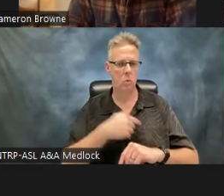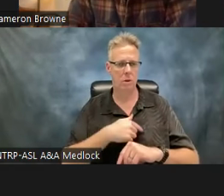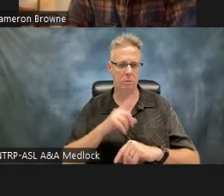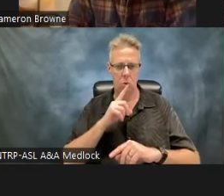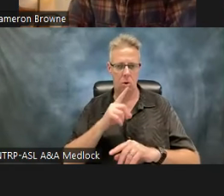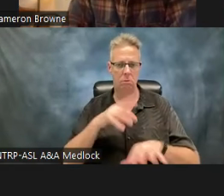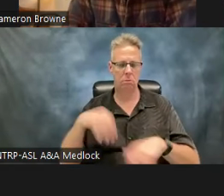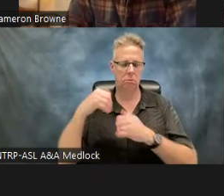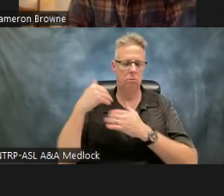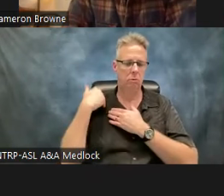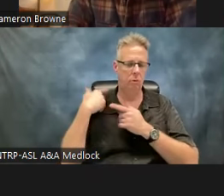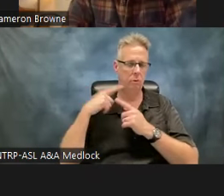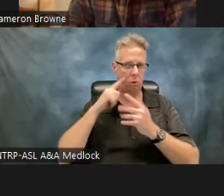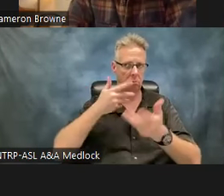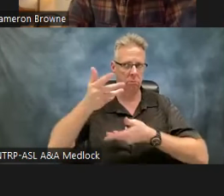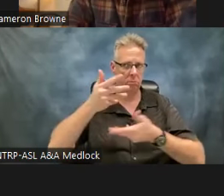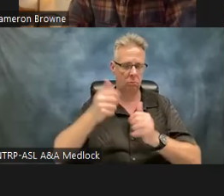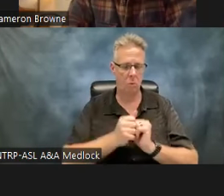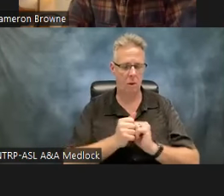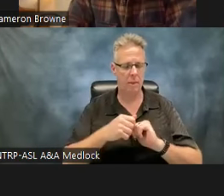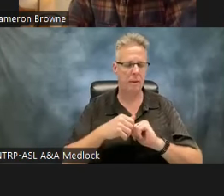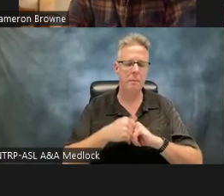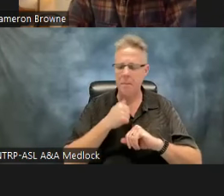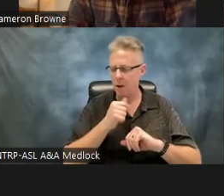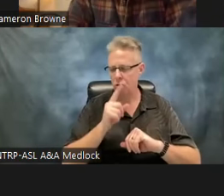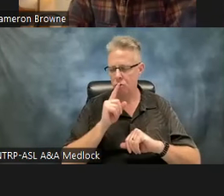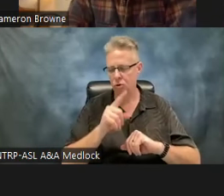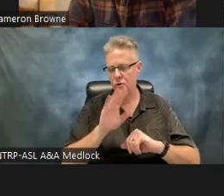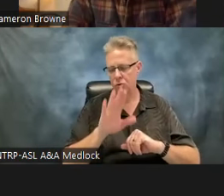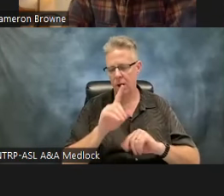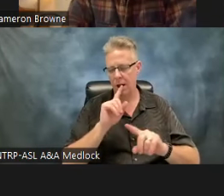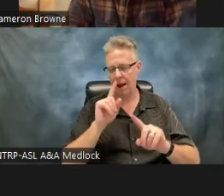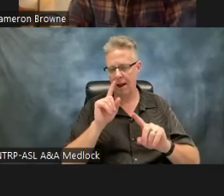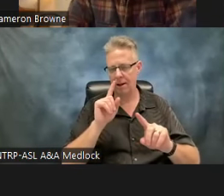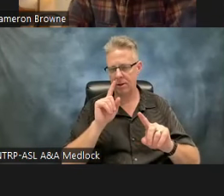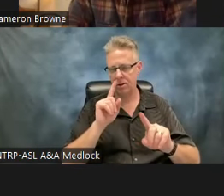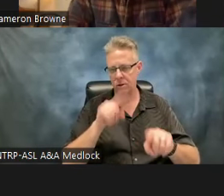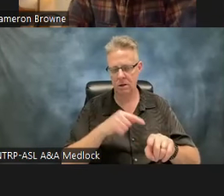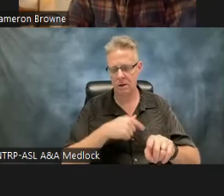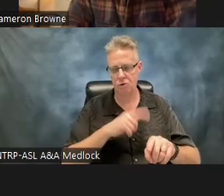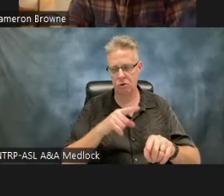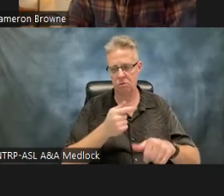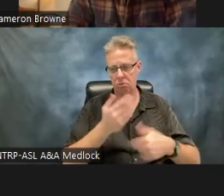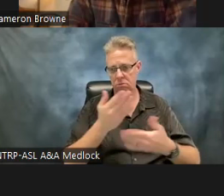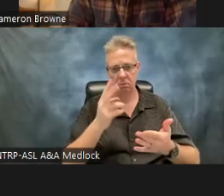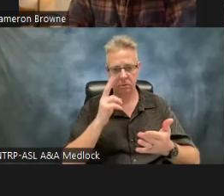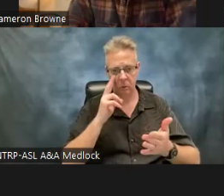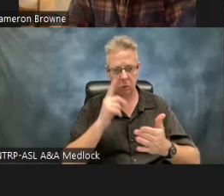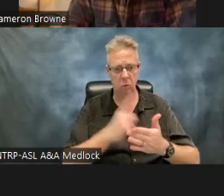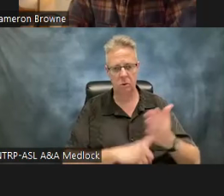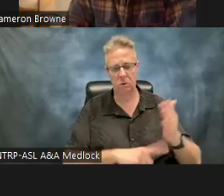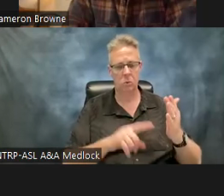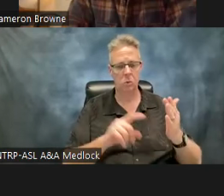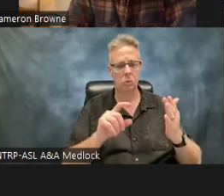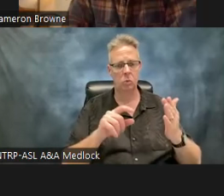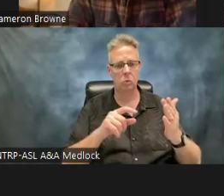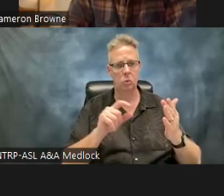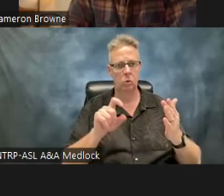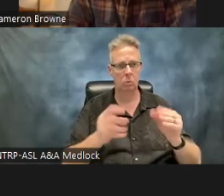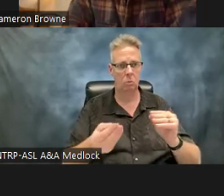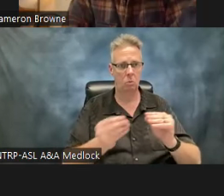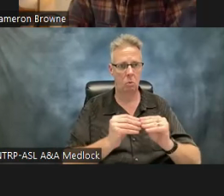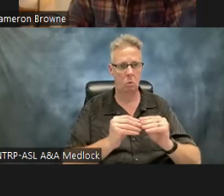to confer with. So I'm not sure the answer to that, but I guess I just want to raise that to see whether we should be more inclusive